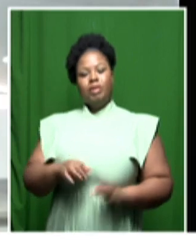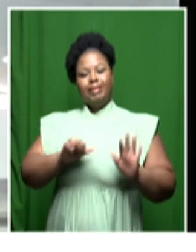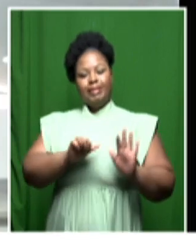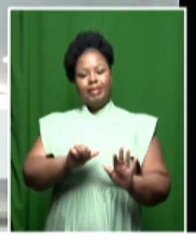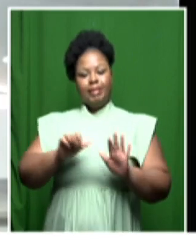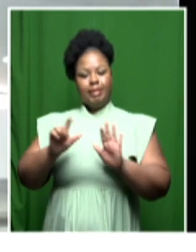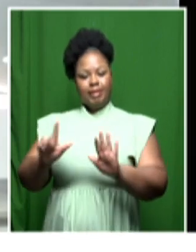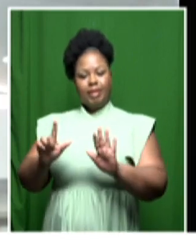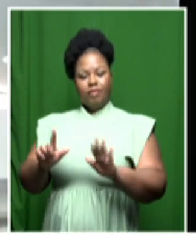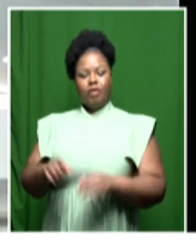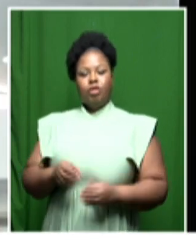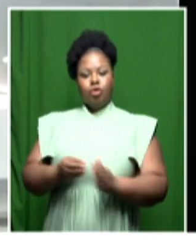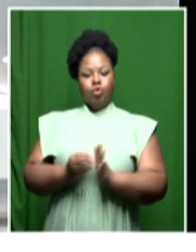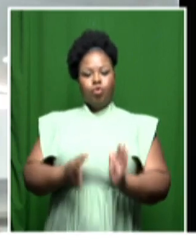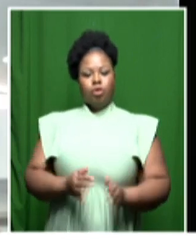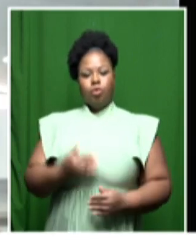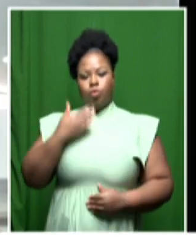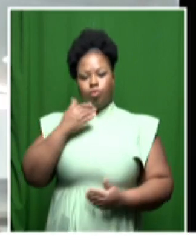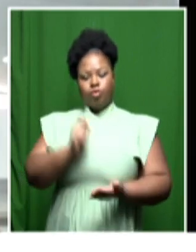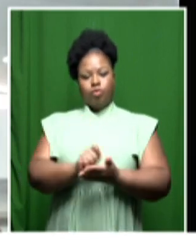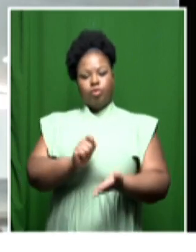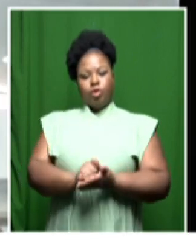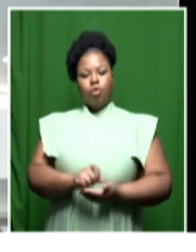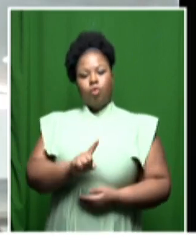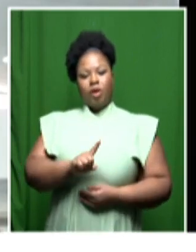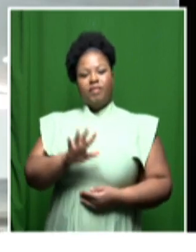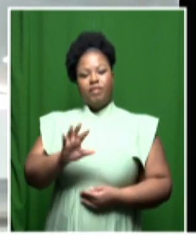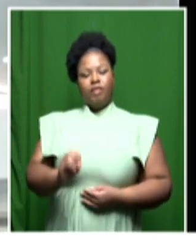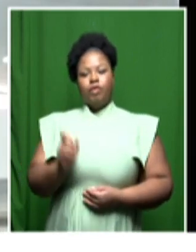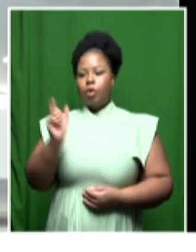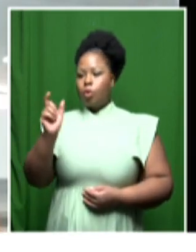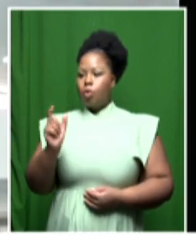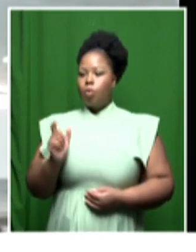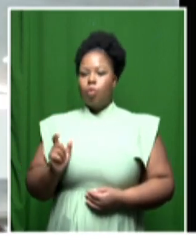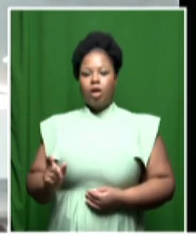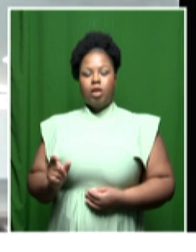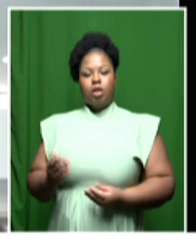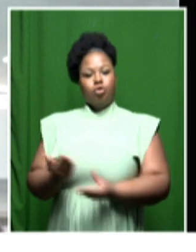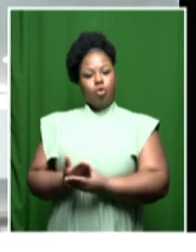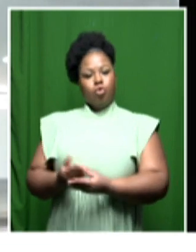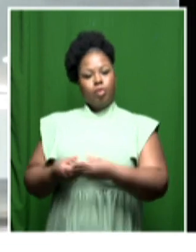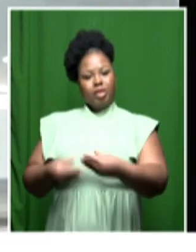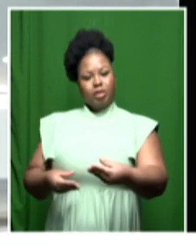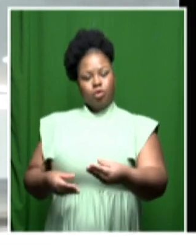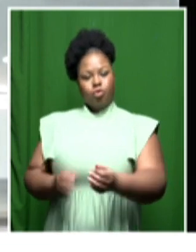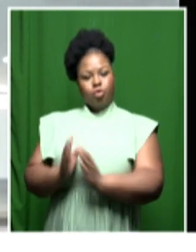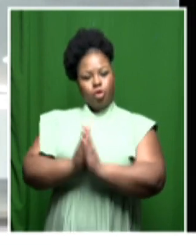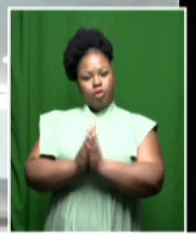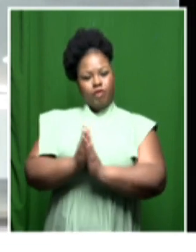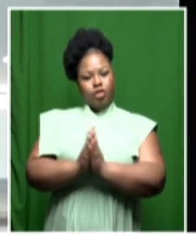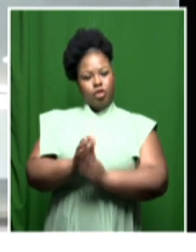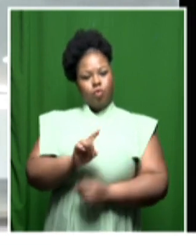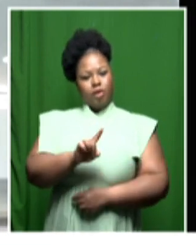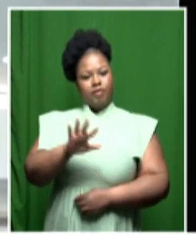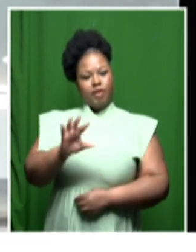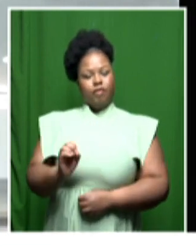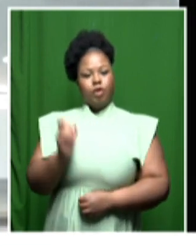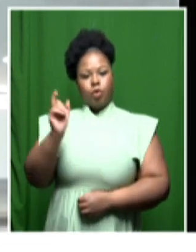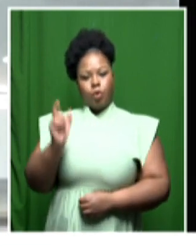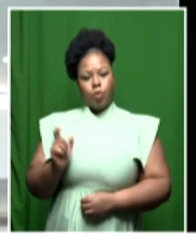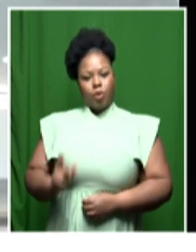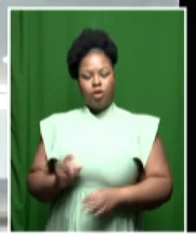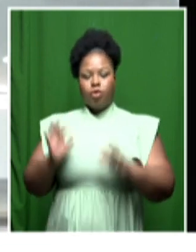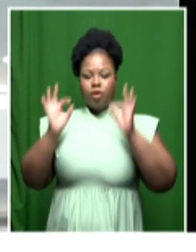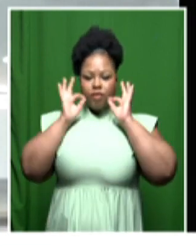67 students that would write a 150-word document, auto motivation, 150-word motivation on